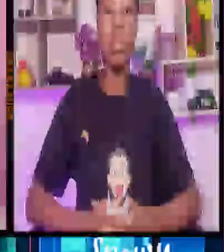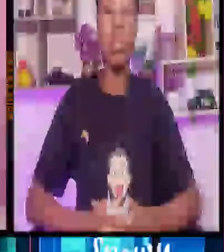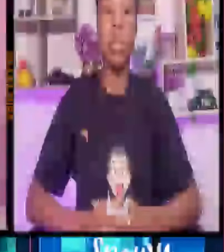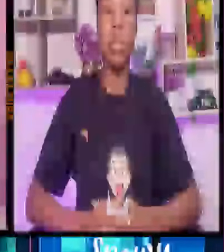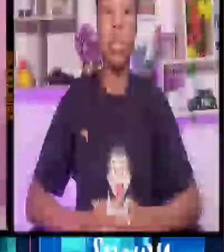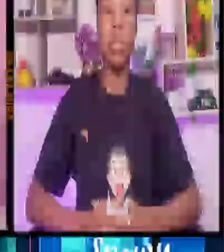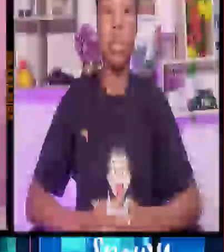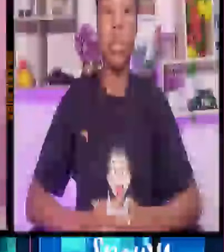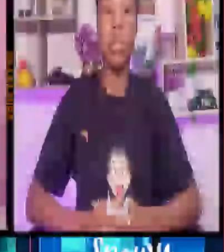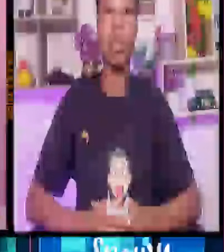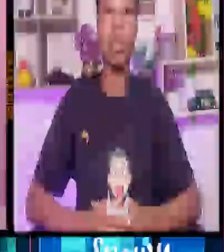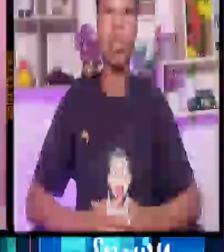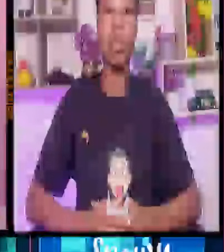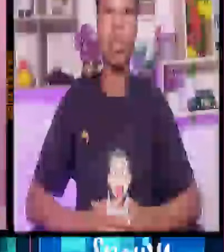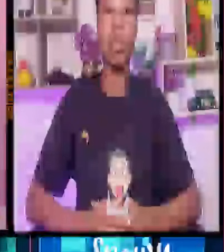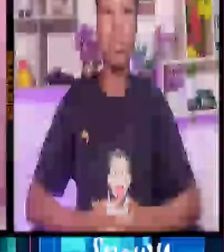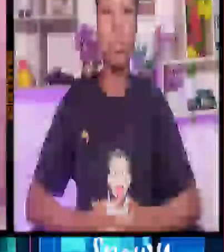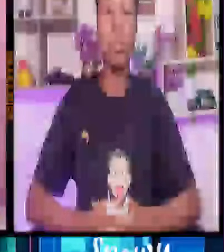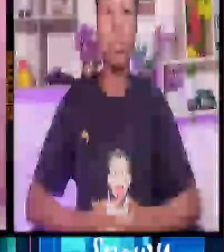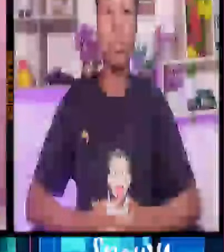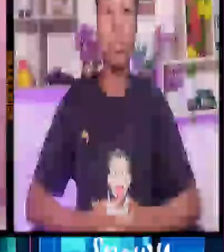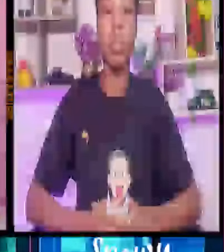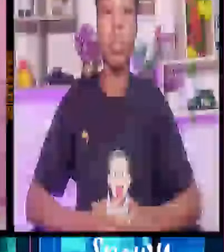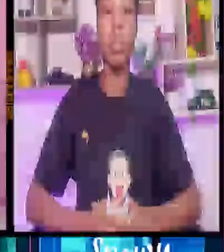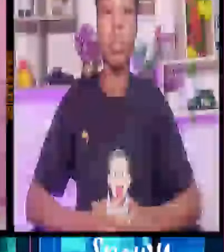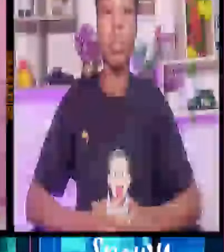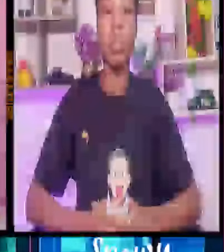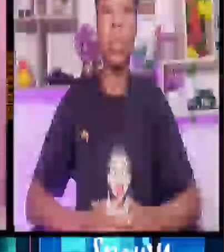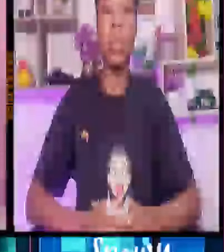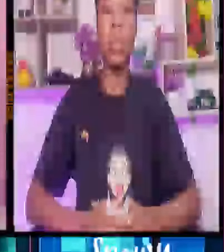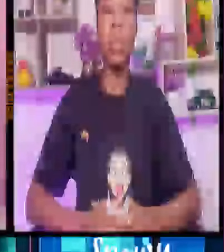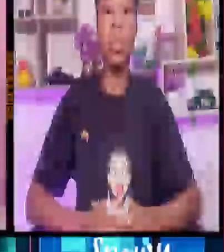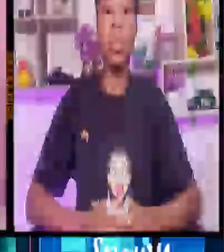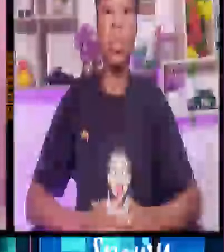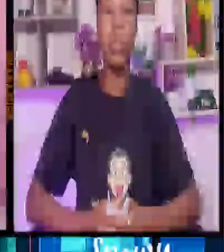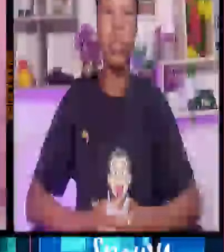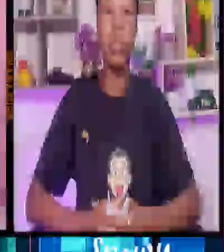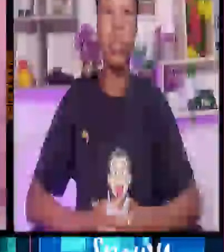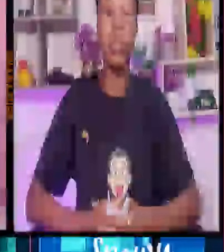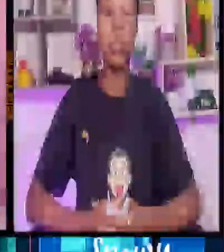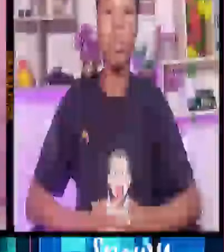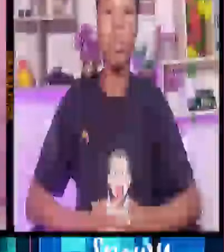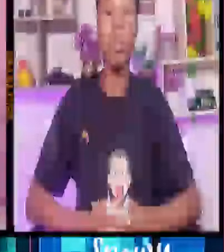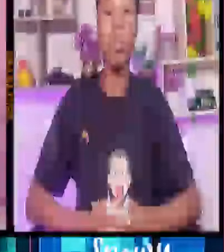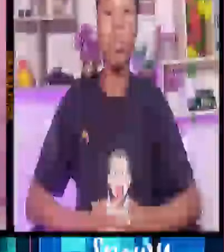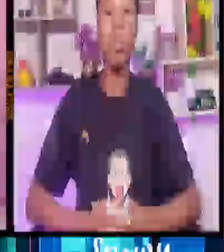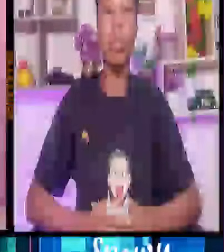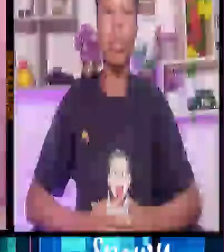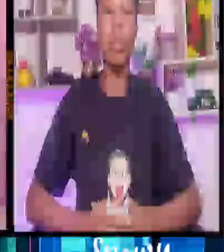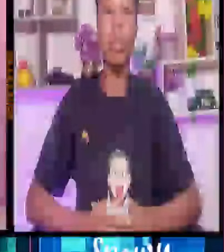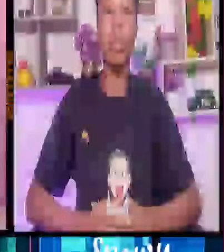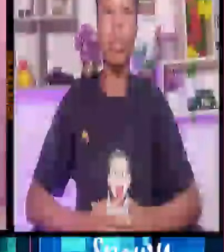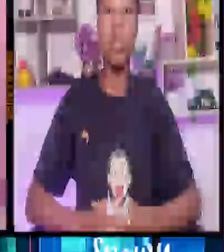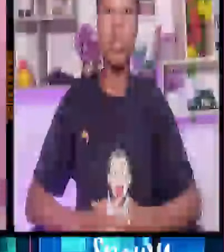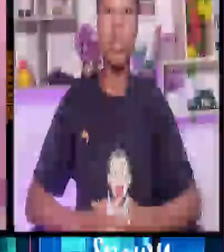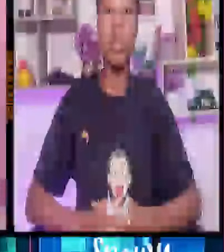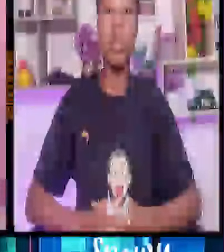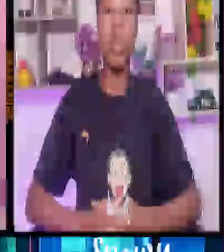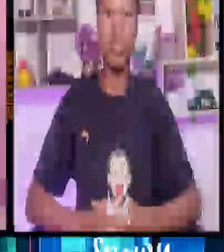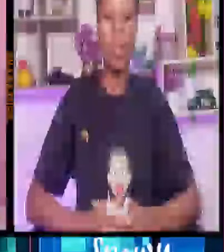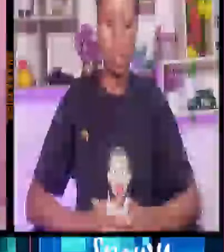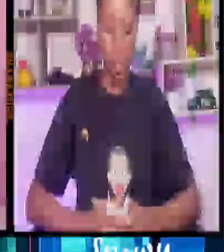people may say that, well, we are giving you a second chance. It is not, I'm landing. It is not in any way to suggest that he cannot contest for the primaries. He